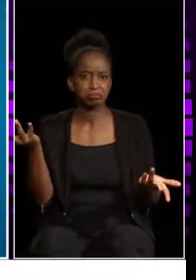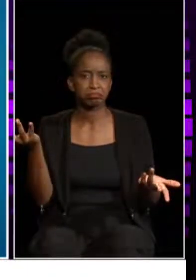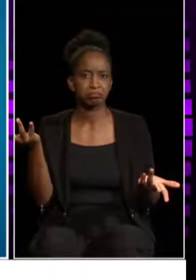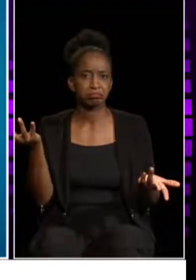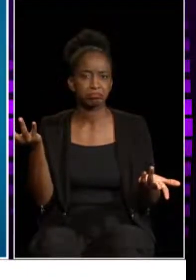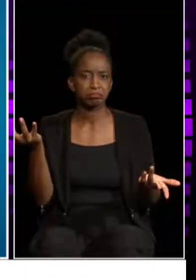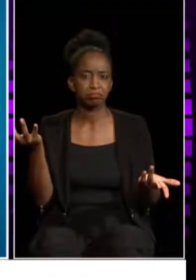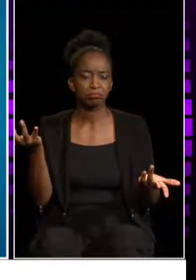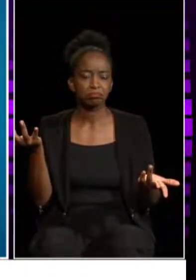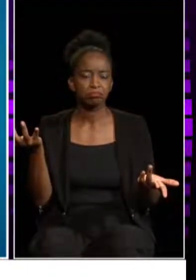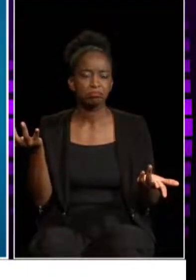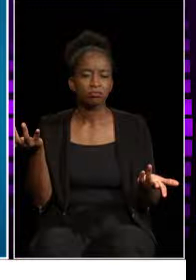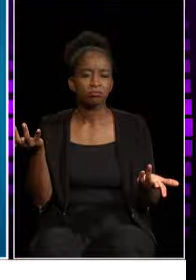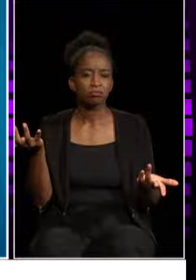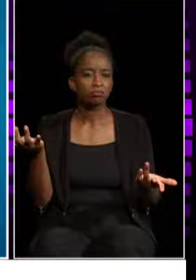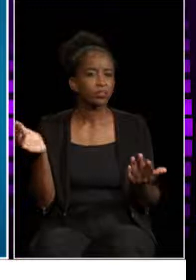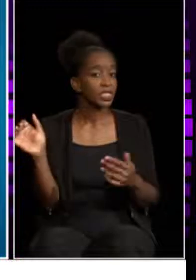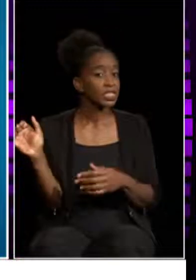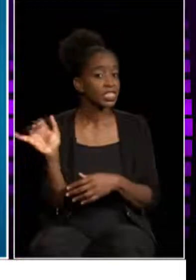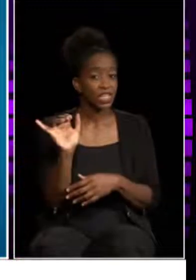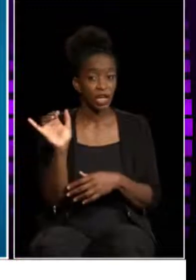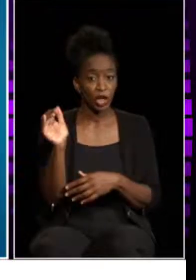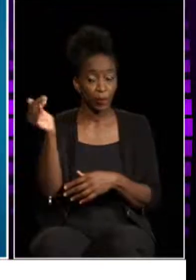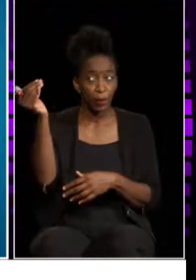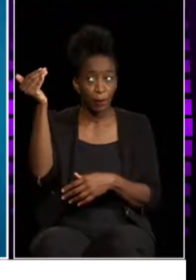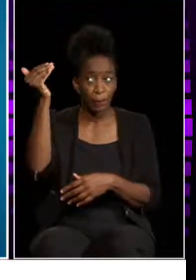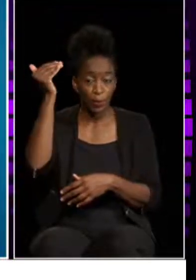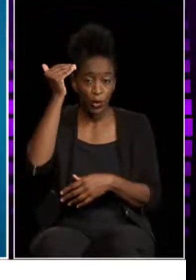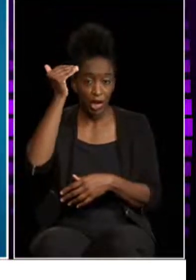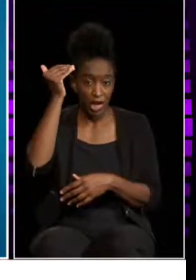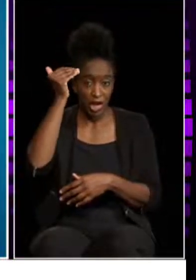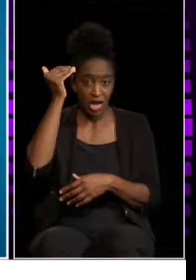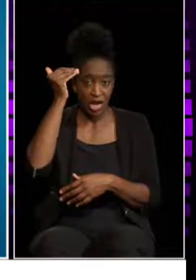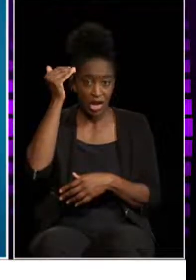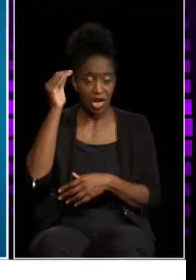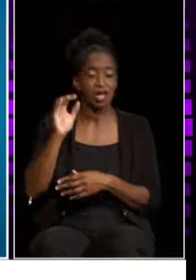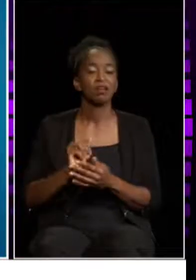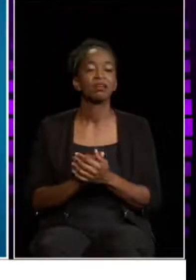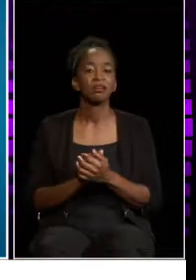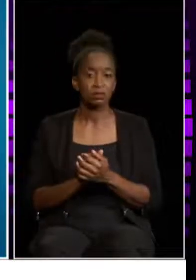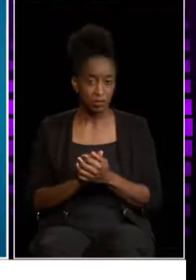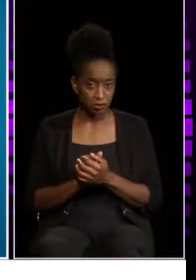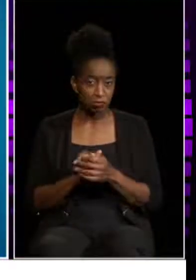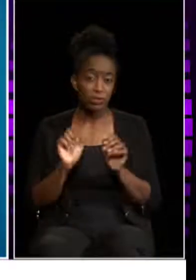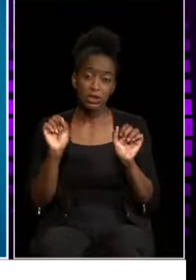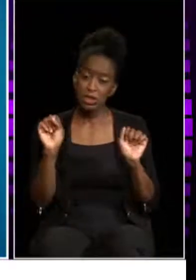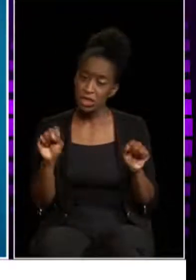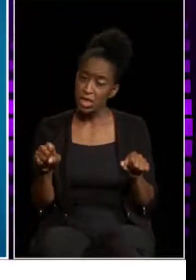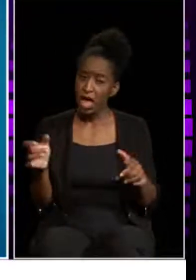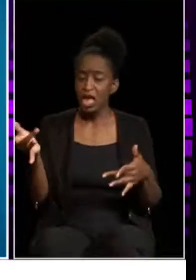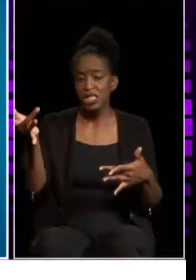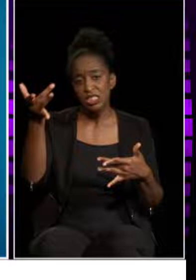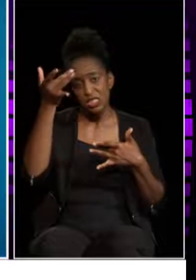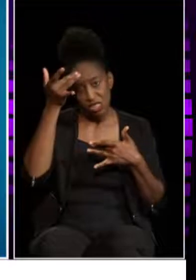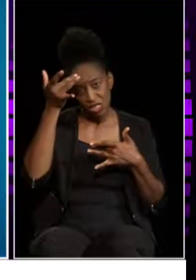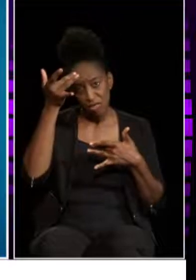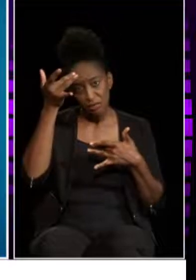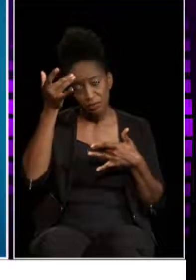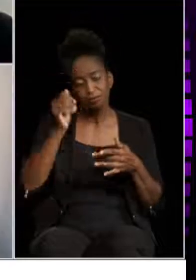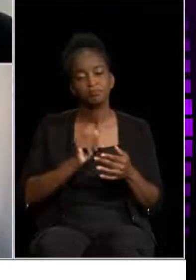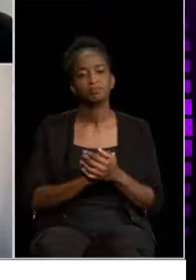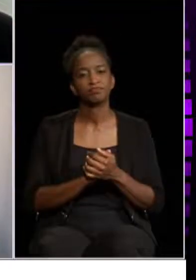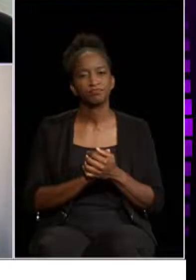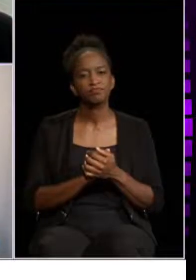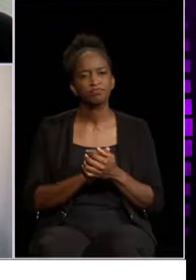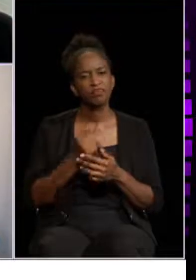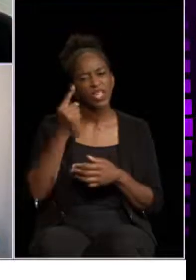different ailments and stuff. The brain also is an organ. It is also susceptible to illness and sickness as well. I think that's what Tashira was trying to